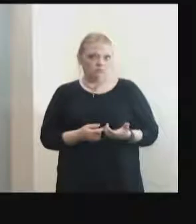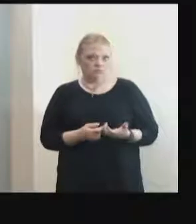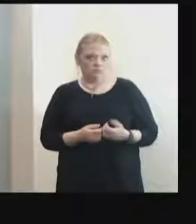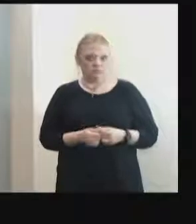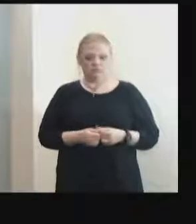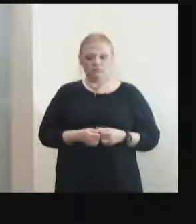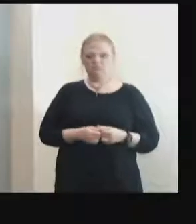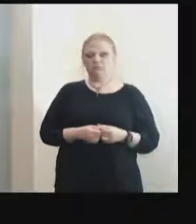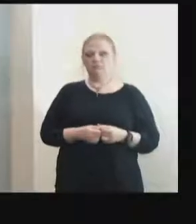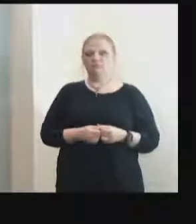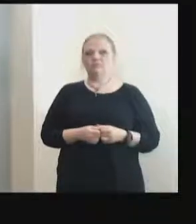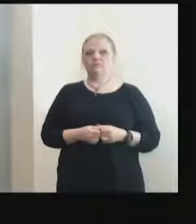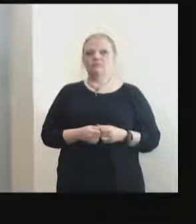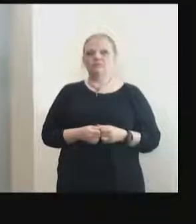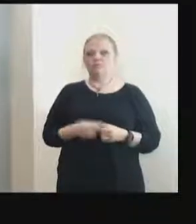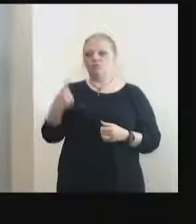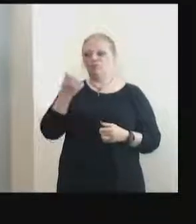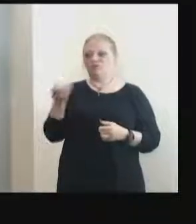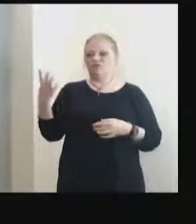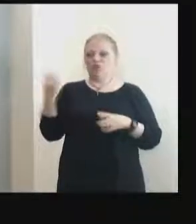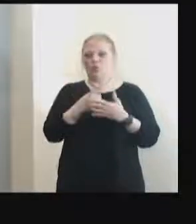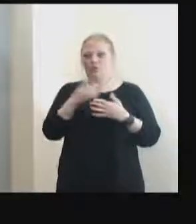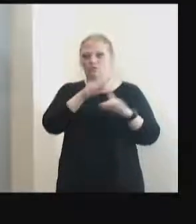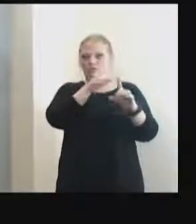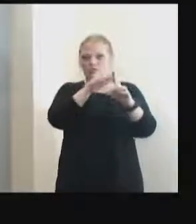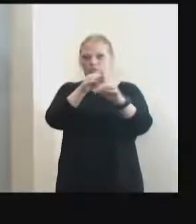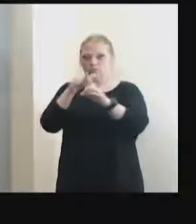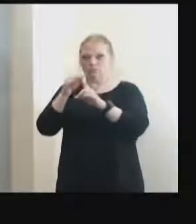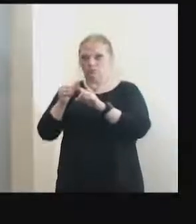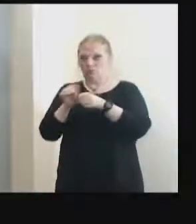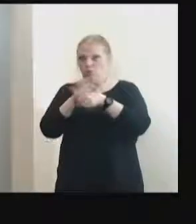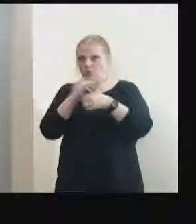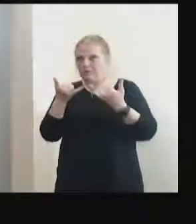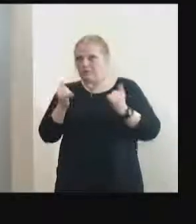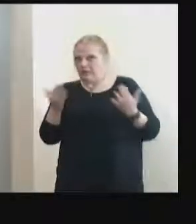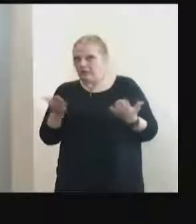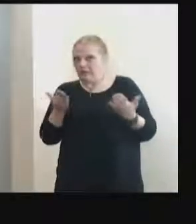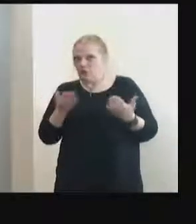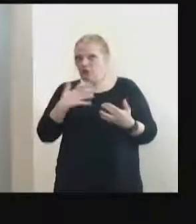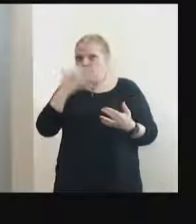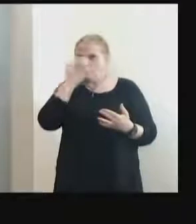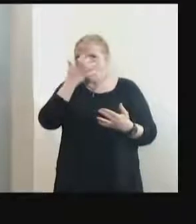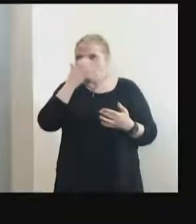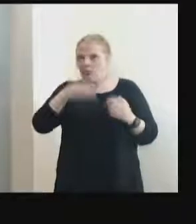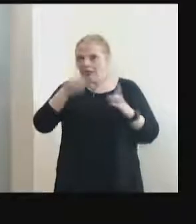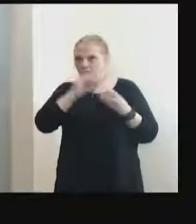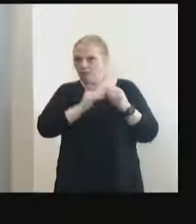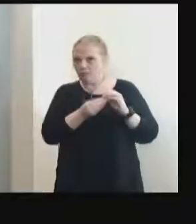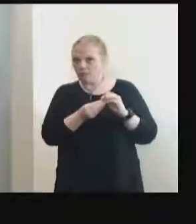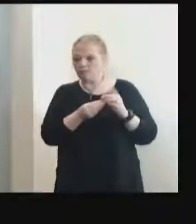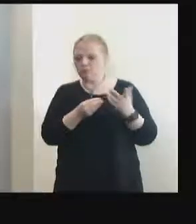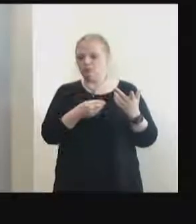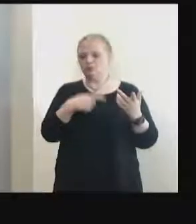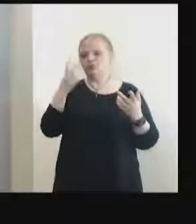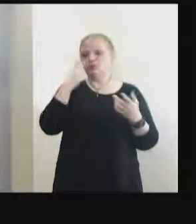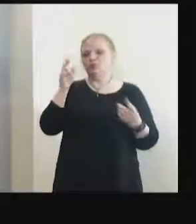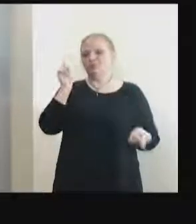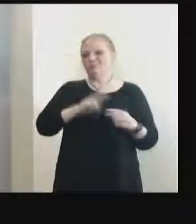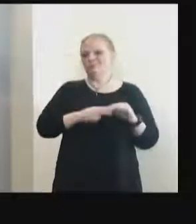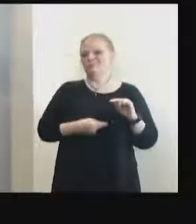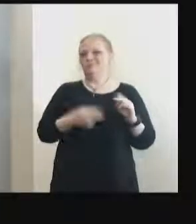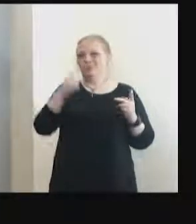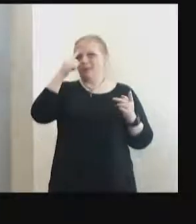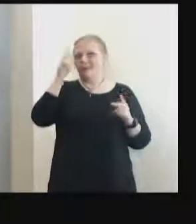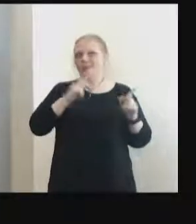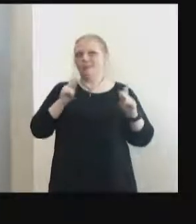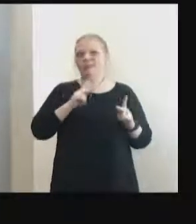And after the last couple of weeks of reminding everyone that COVID's still here and there's some really high numbers out there, we did see a drop, so I think people are